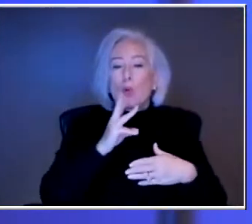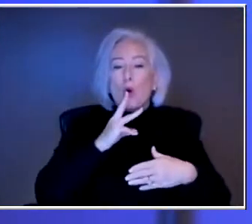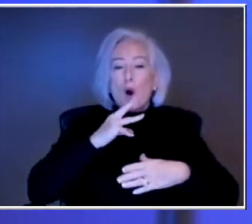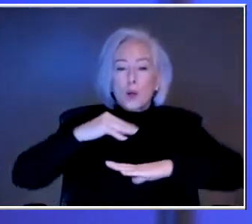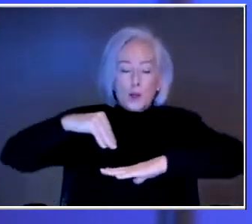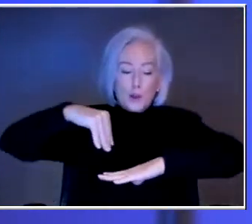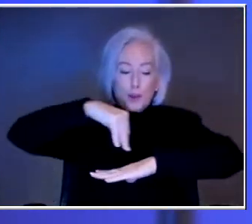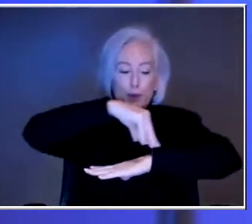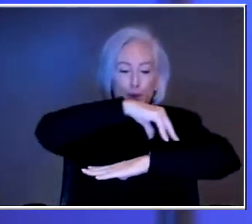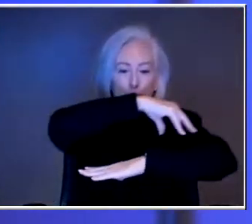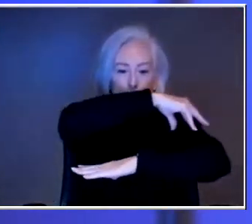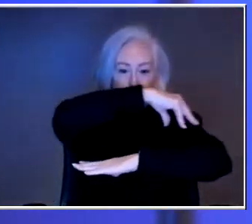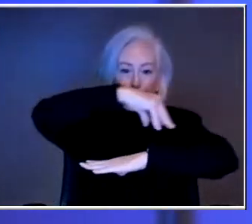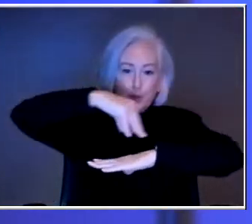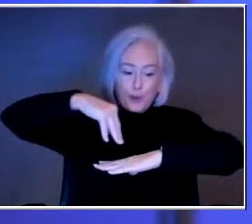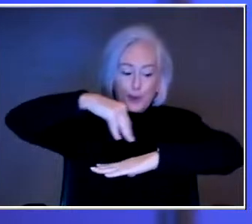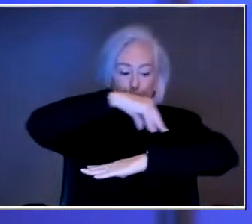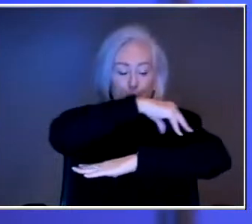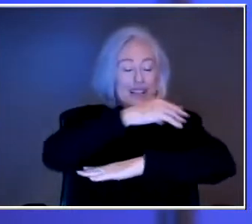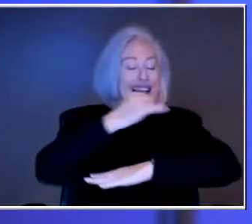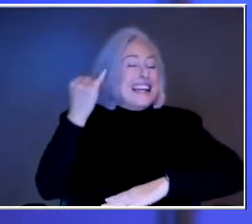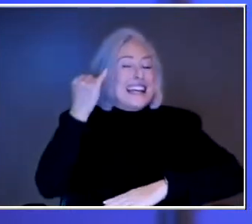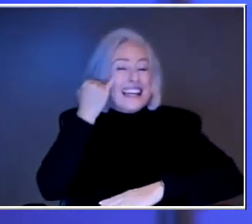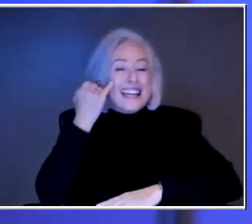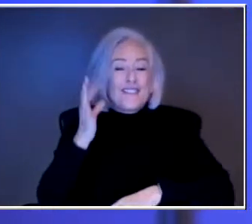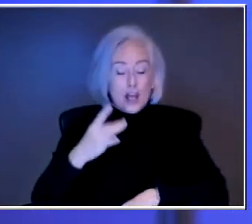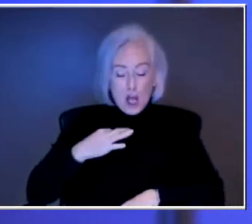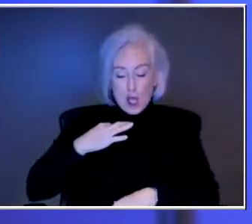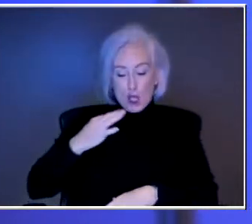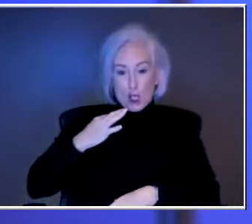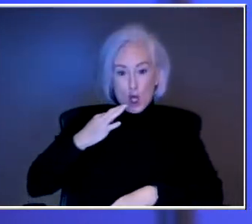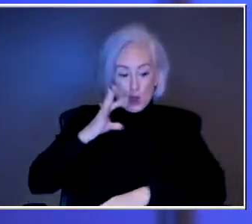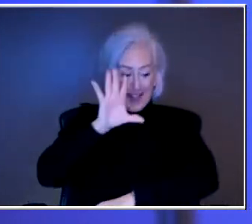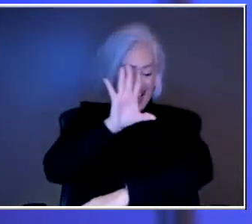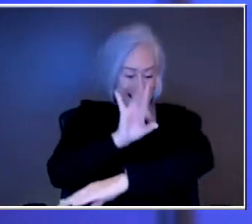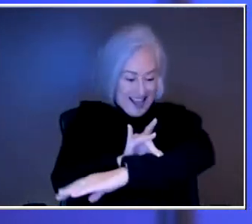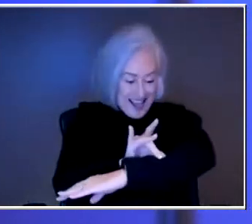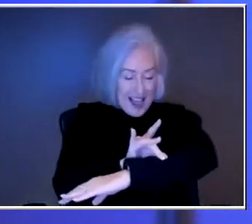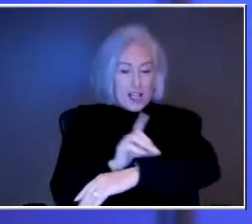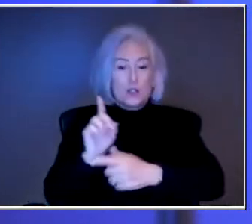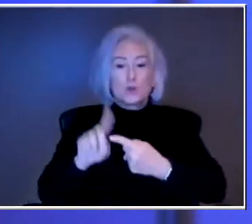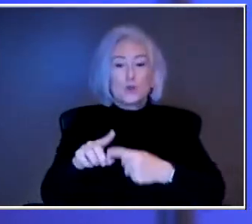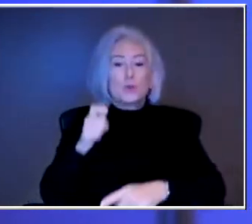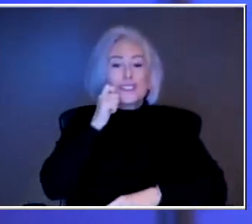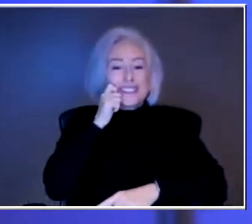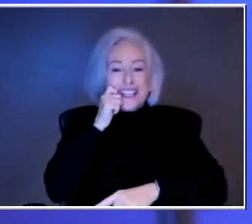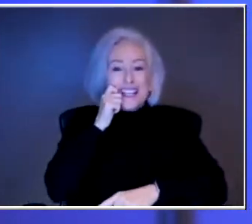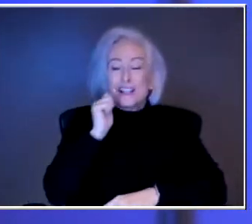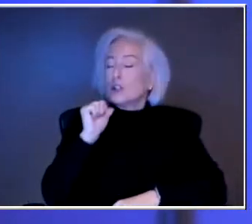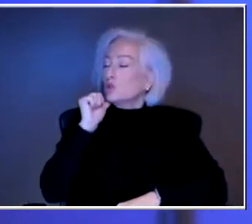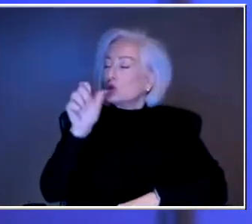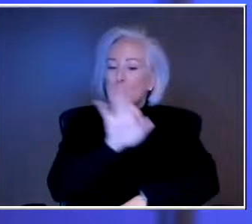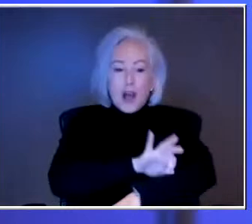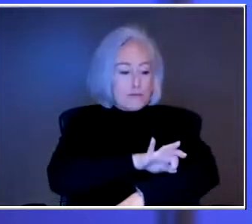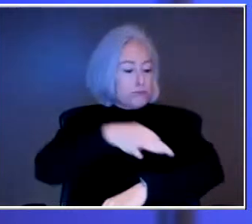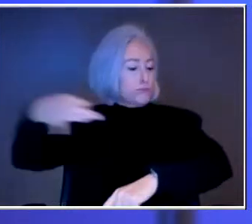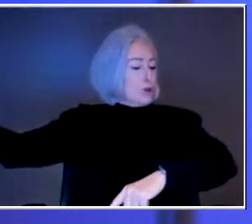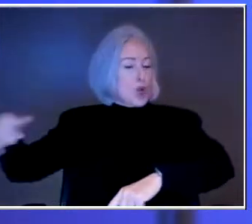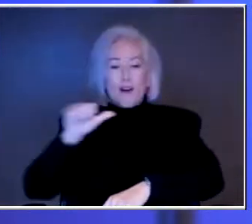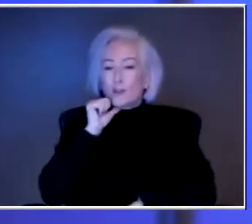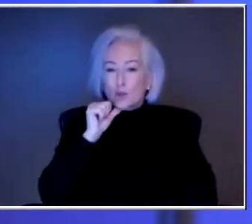to rip those off or open any blisters like that. Just run it under cool water. Definitely do not apply